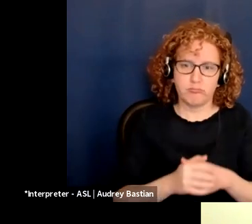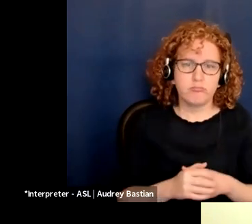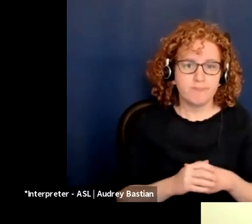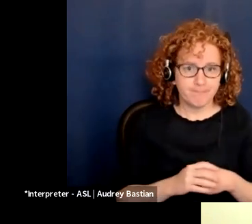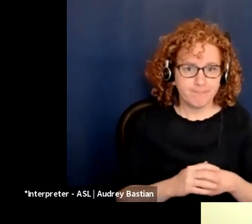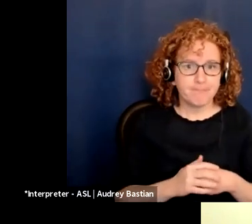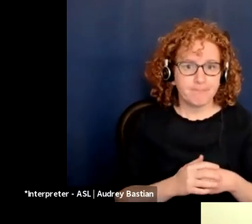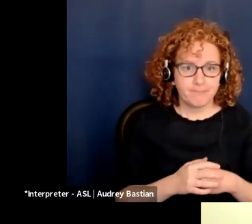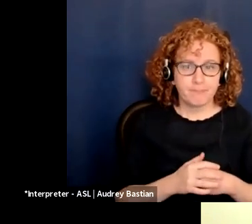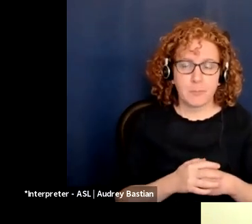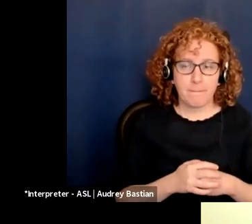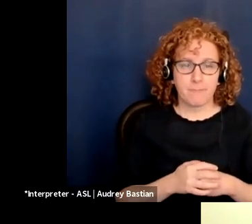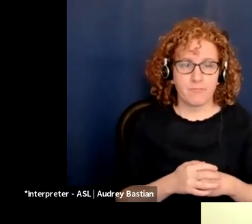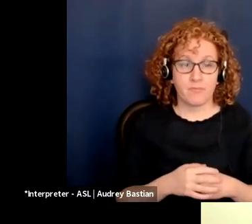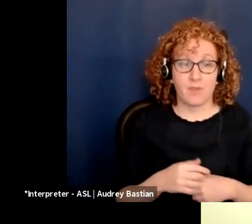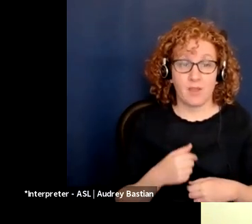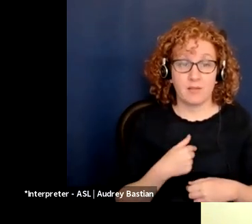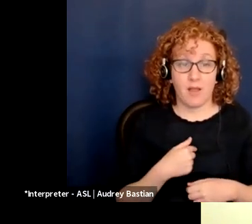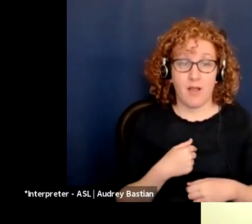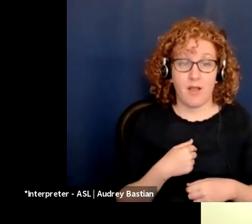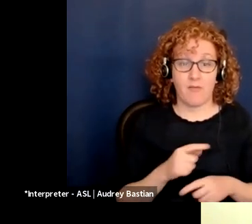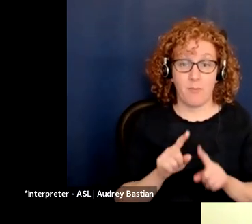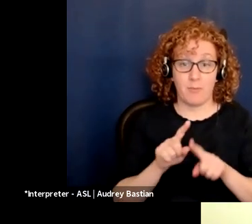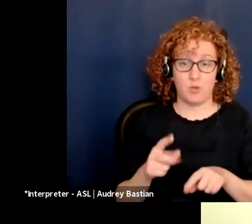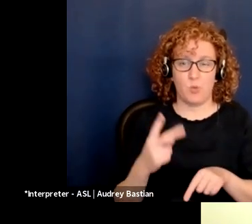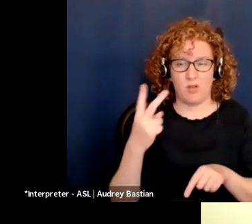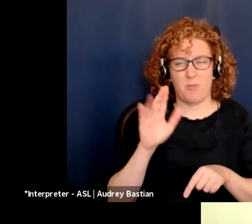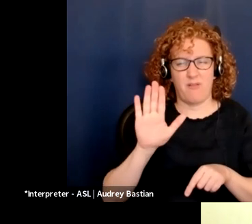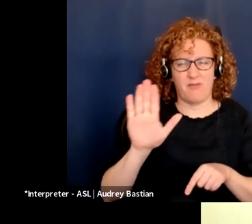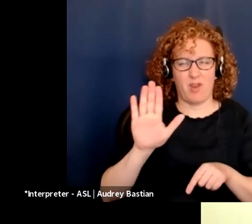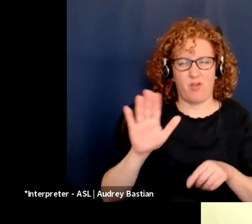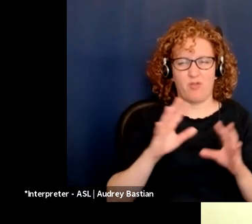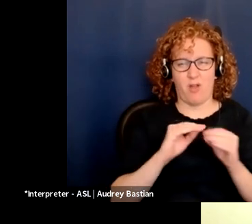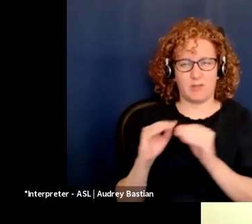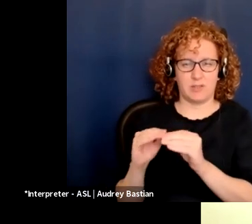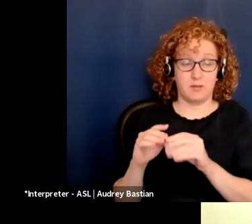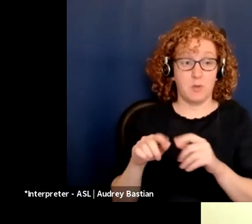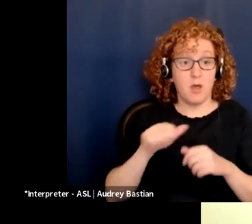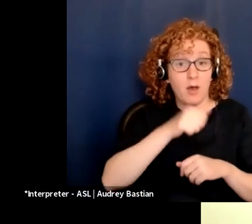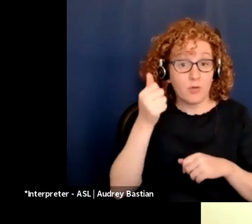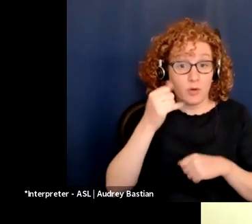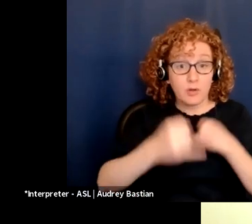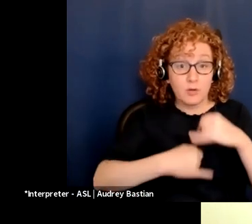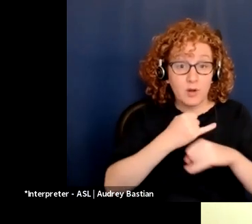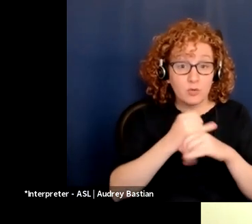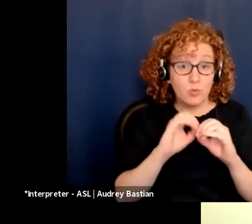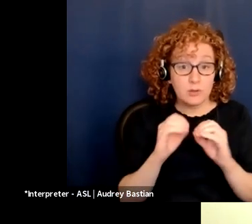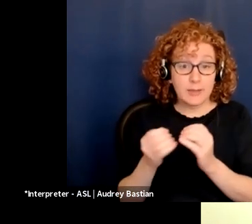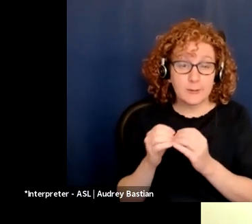because I have in fact been to a couple of their conferences, but other international